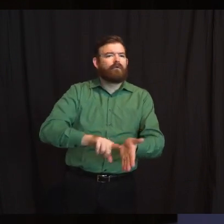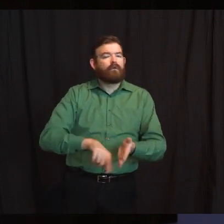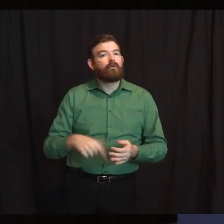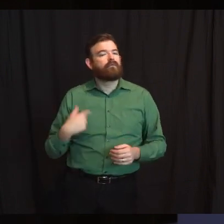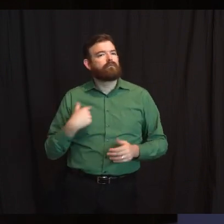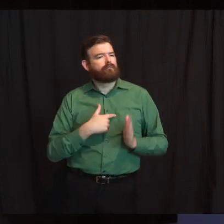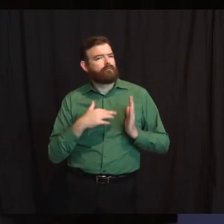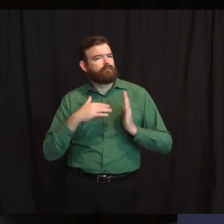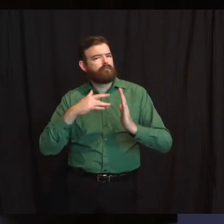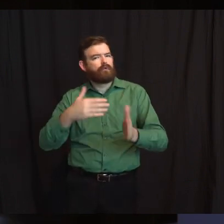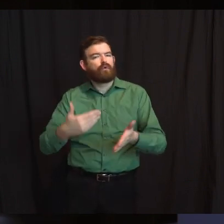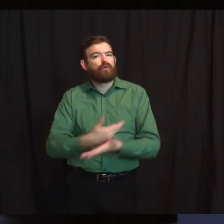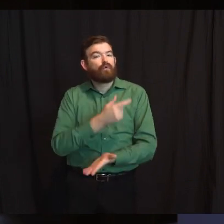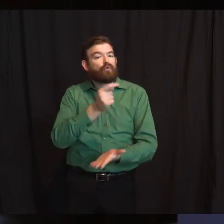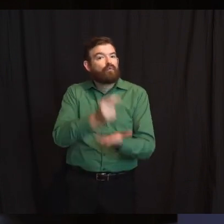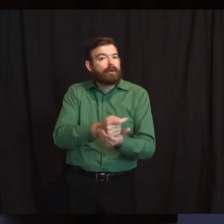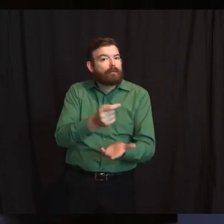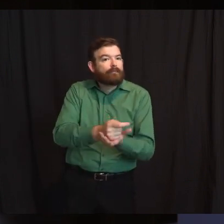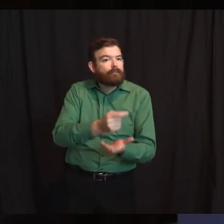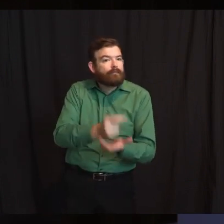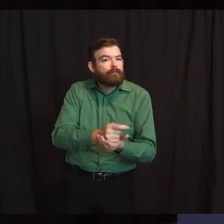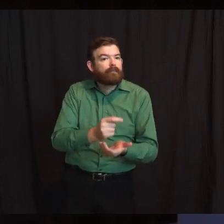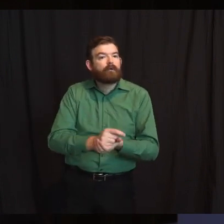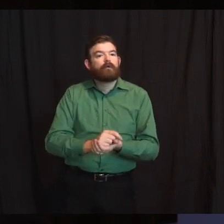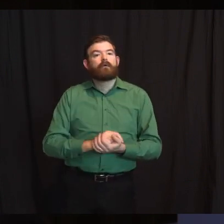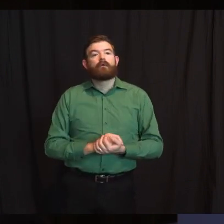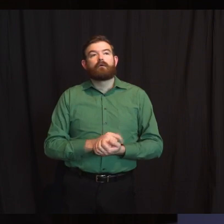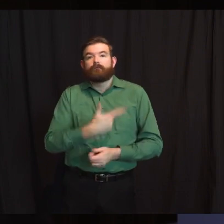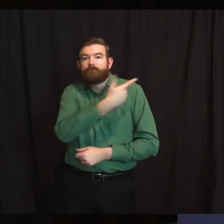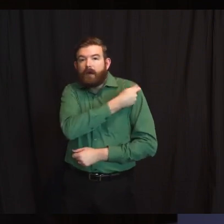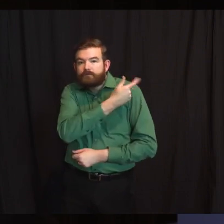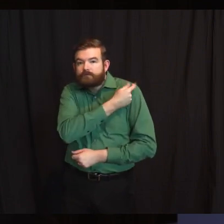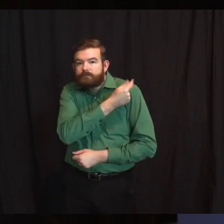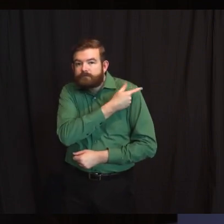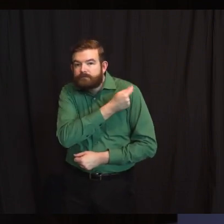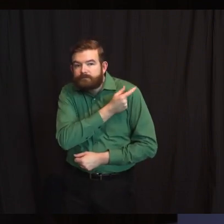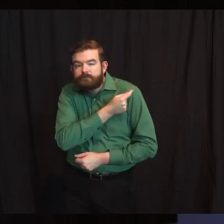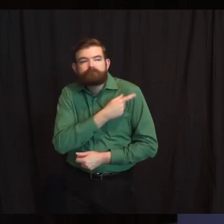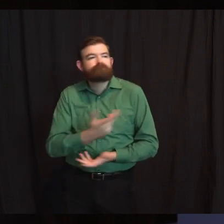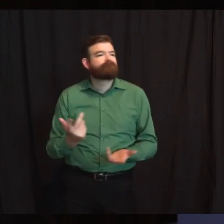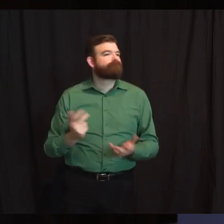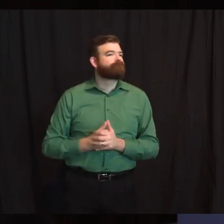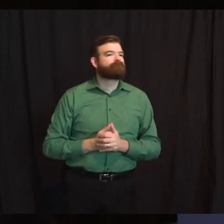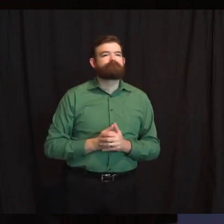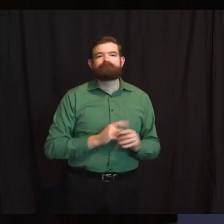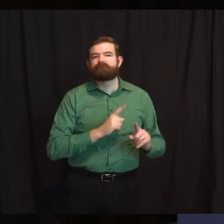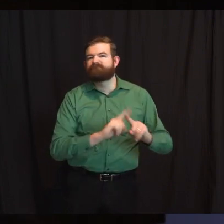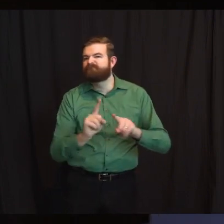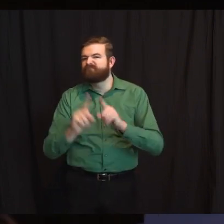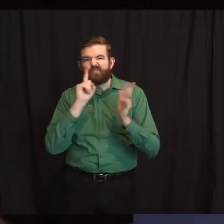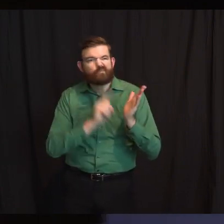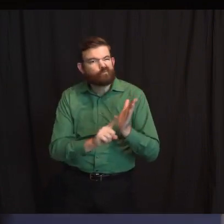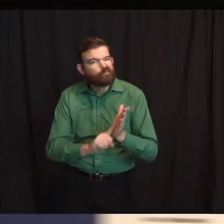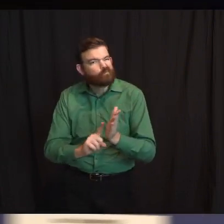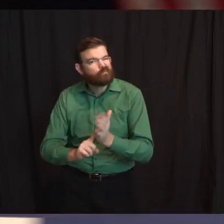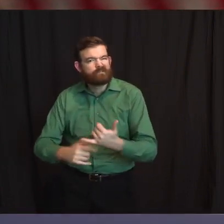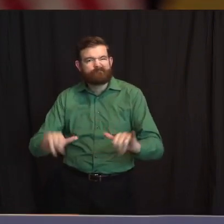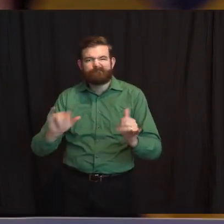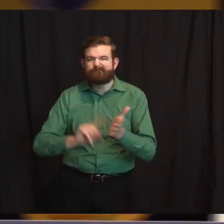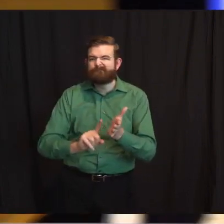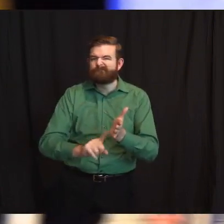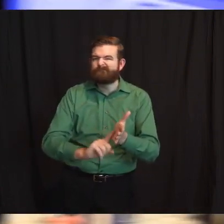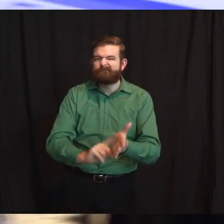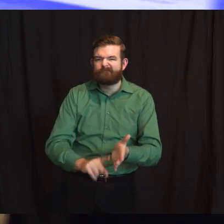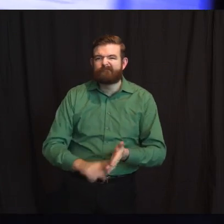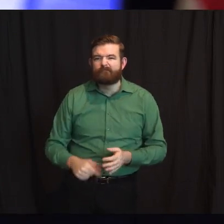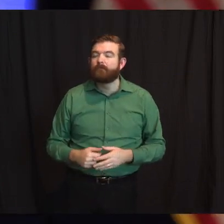of efforts related to vaccine development and other therapeutic development as well. Christina, thank you.